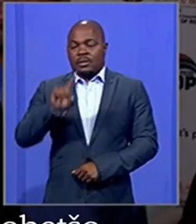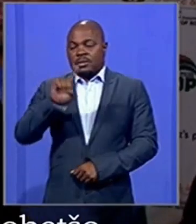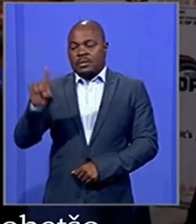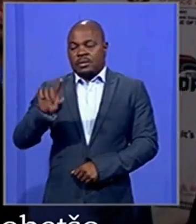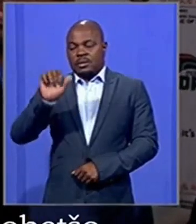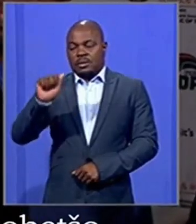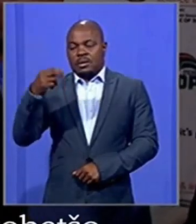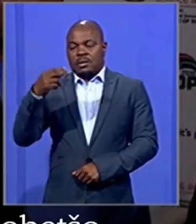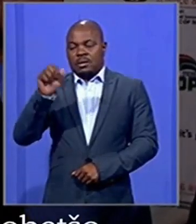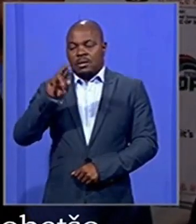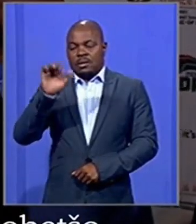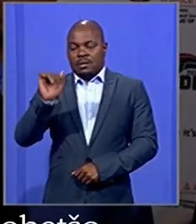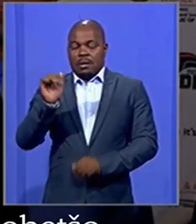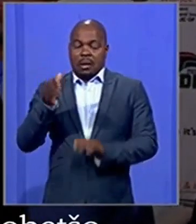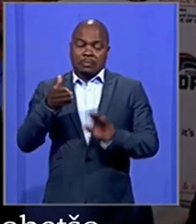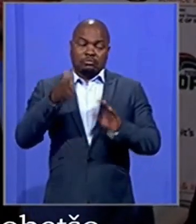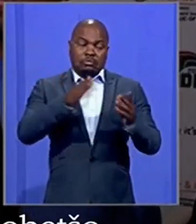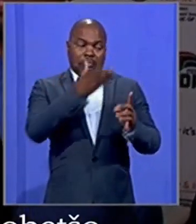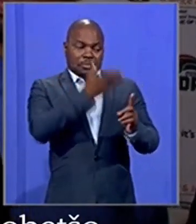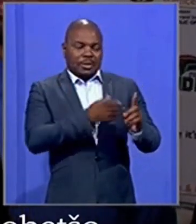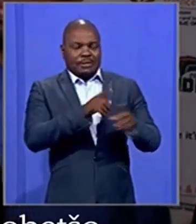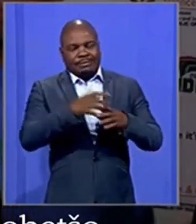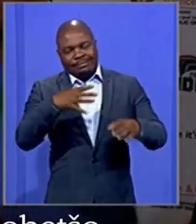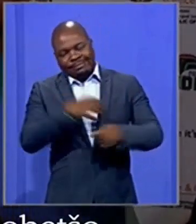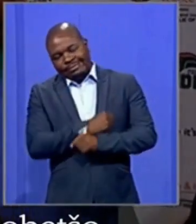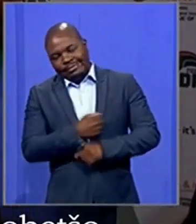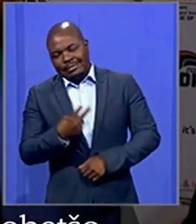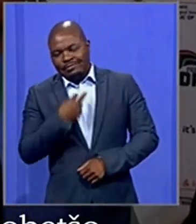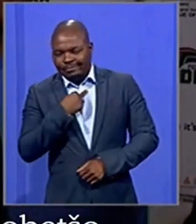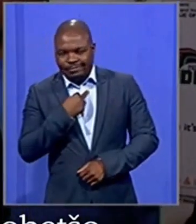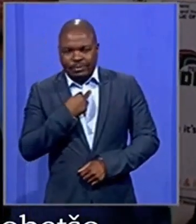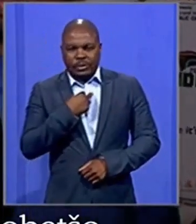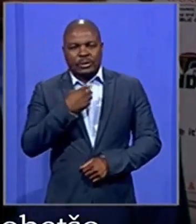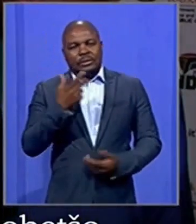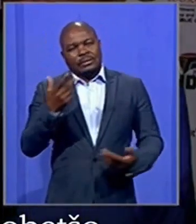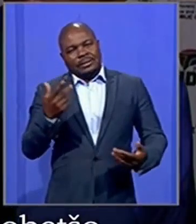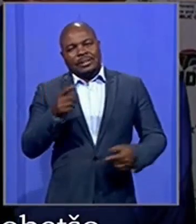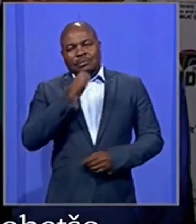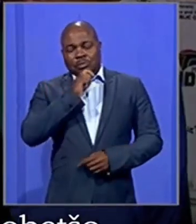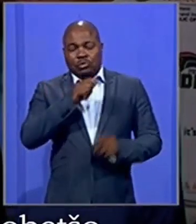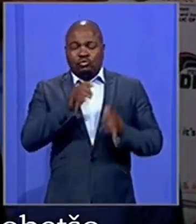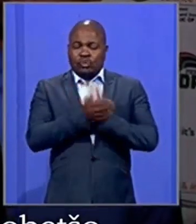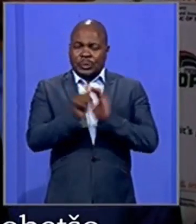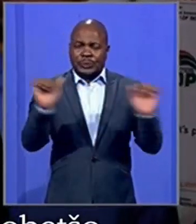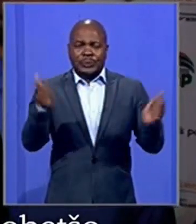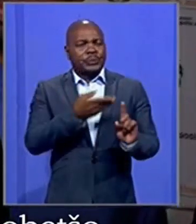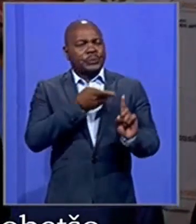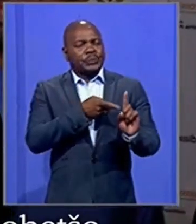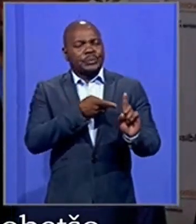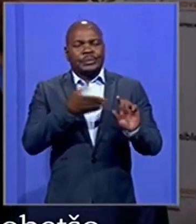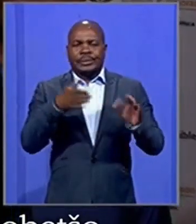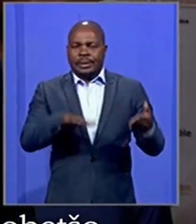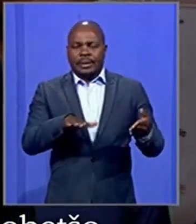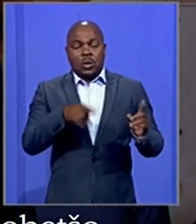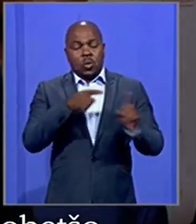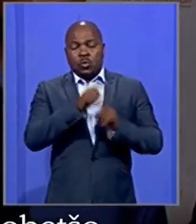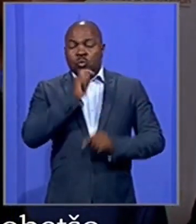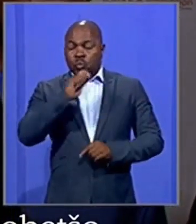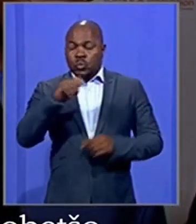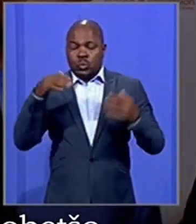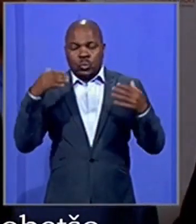death is a real unfortunate one. I mean, we've been robbed of great talent. She was talented,